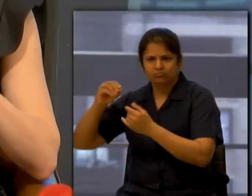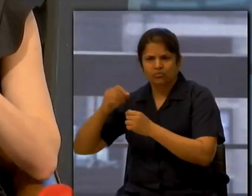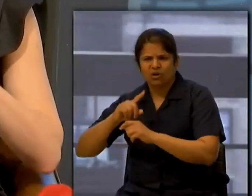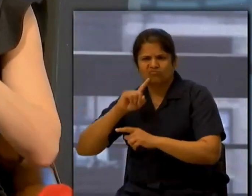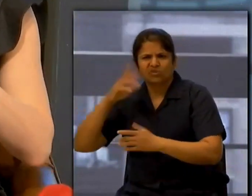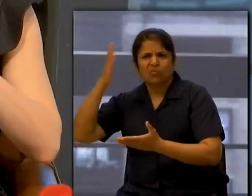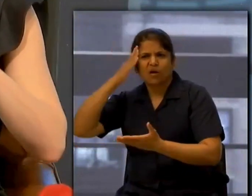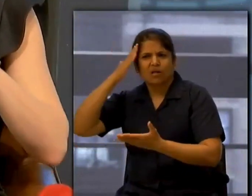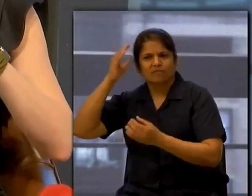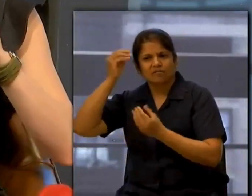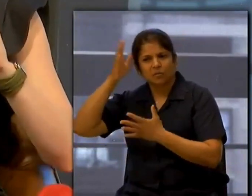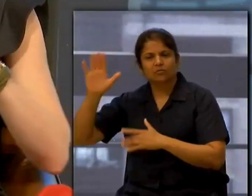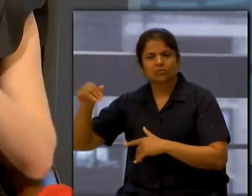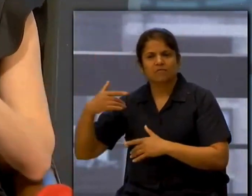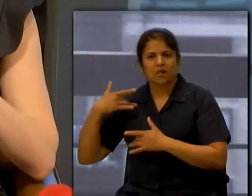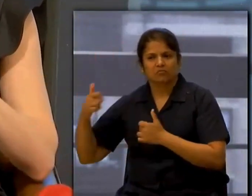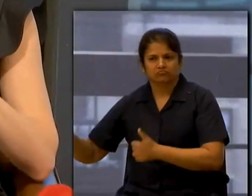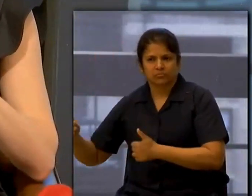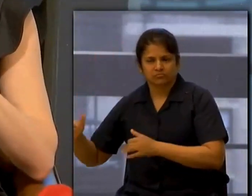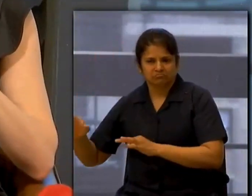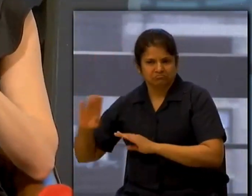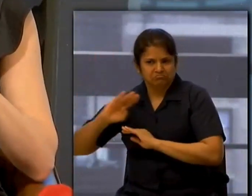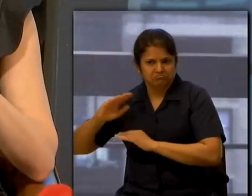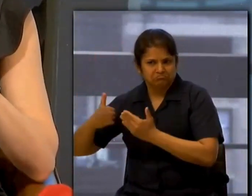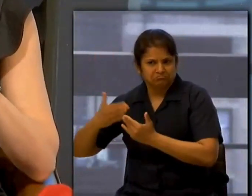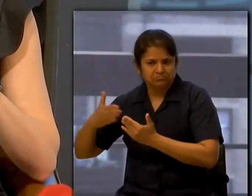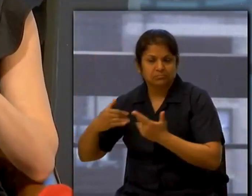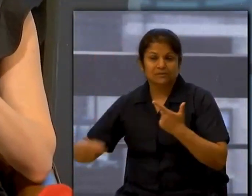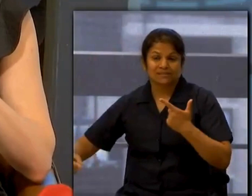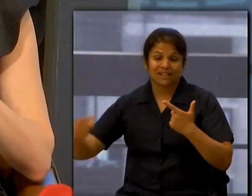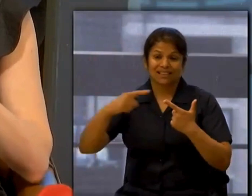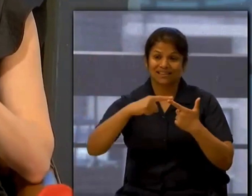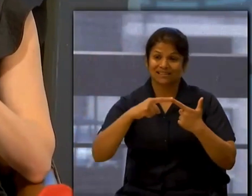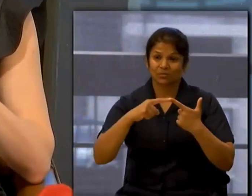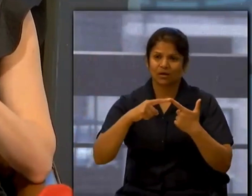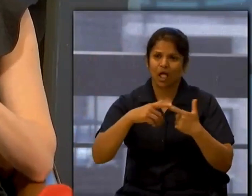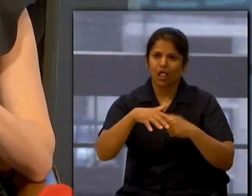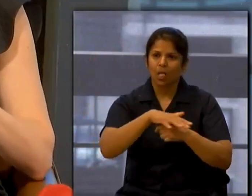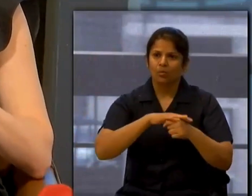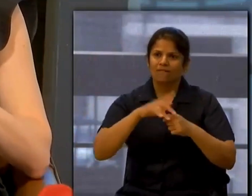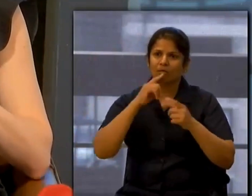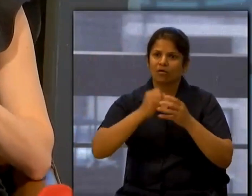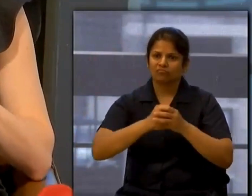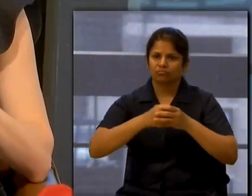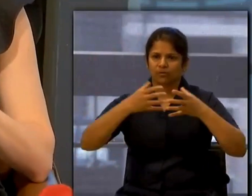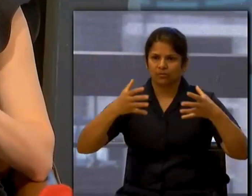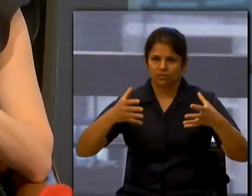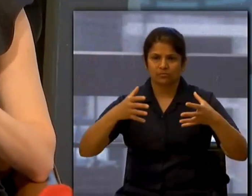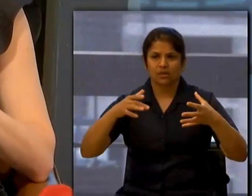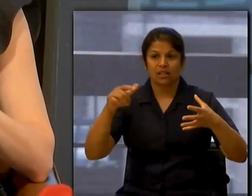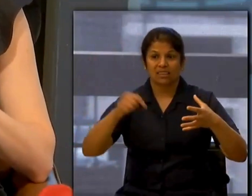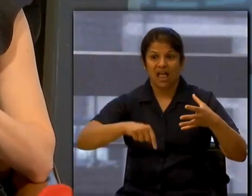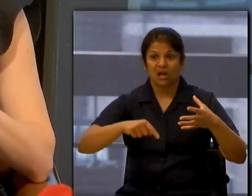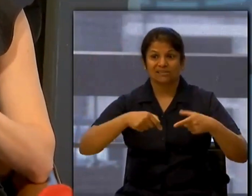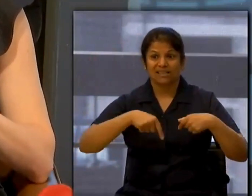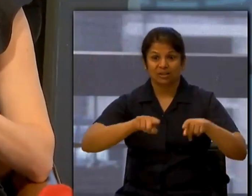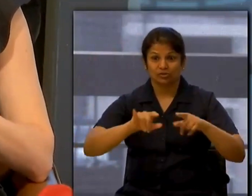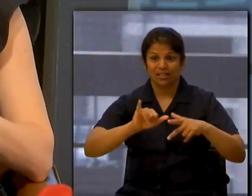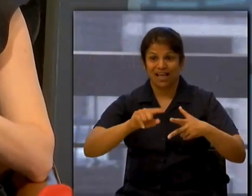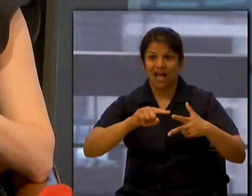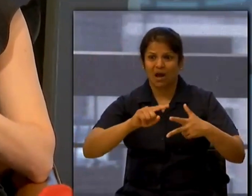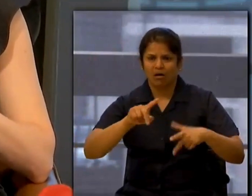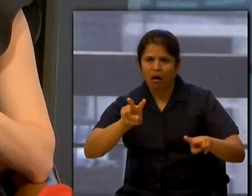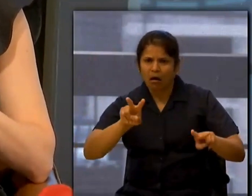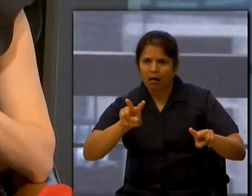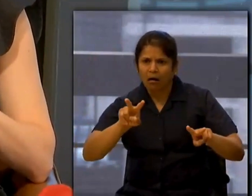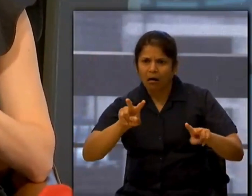if you can imagine like 3 concentric circles, is the zone of growth. So maybe there you're learning things that you didn't necessarily know before. Maybe they're even